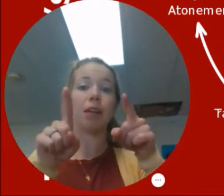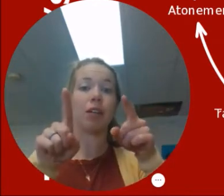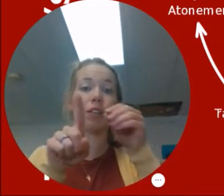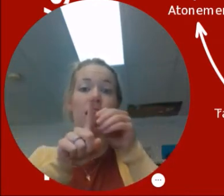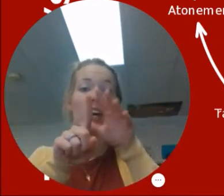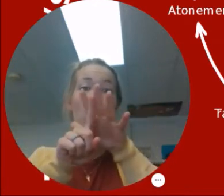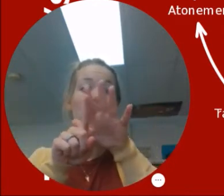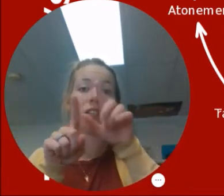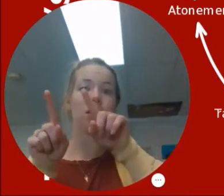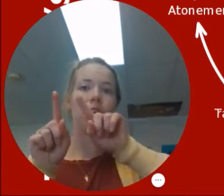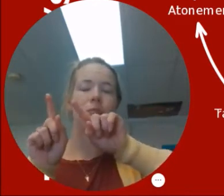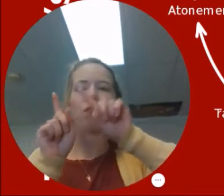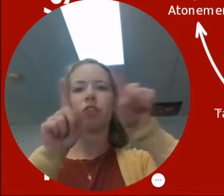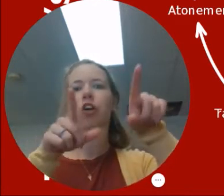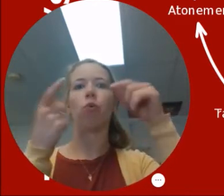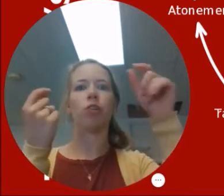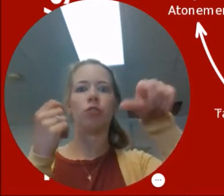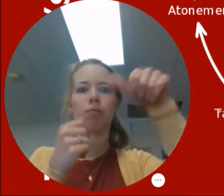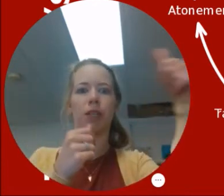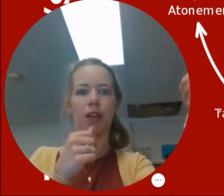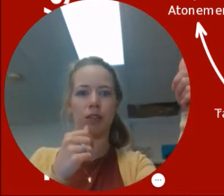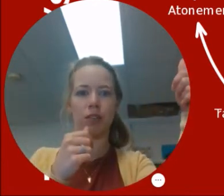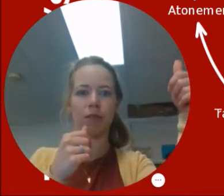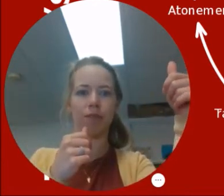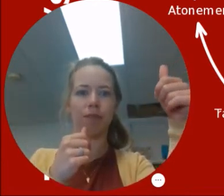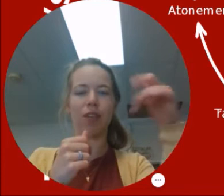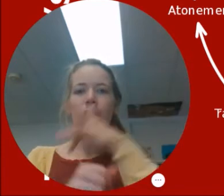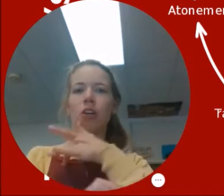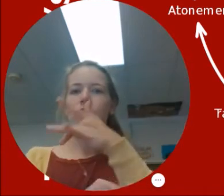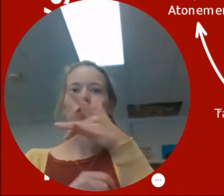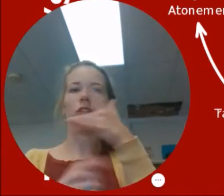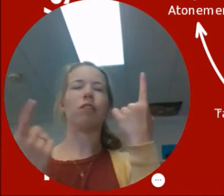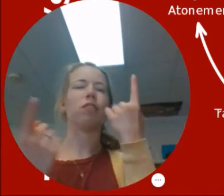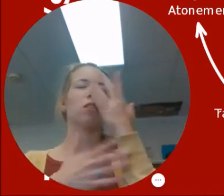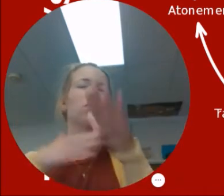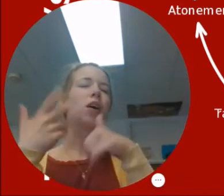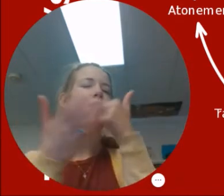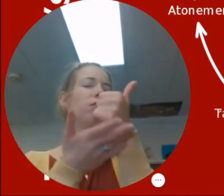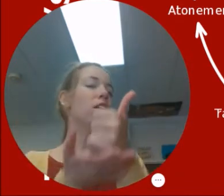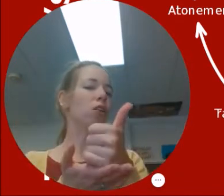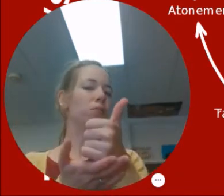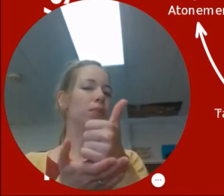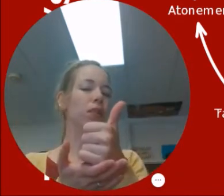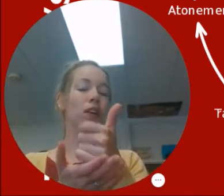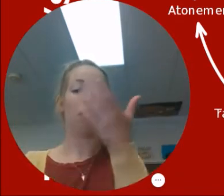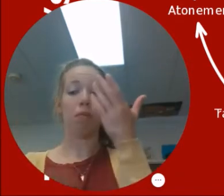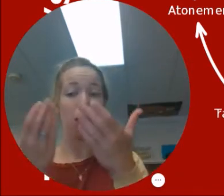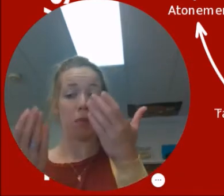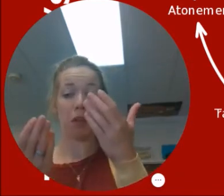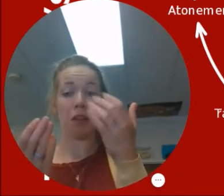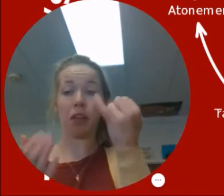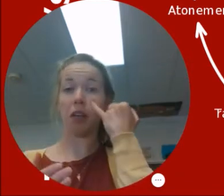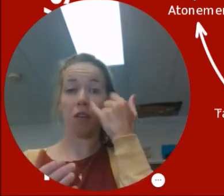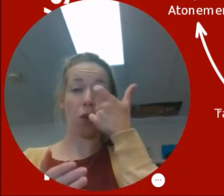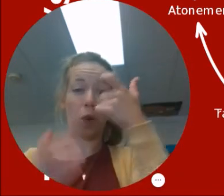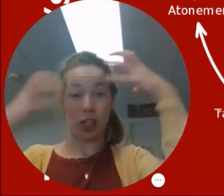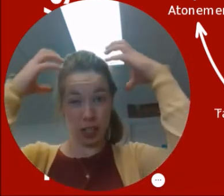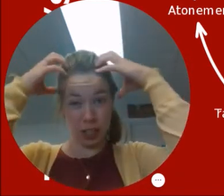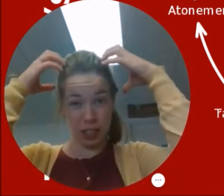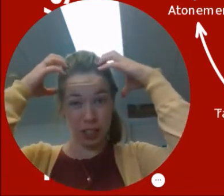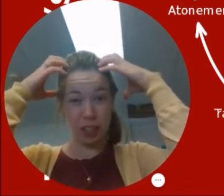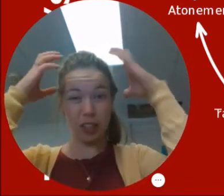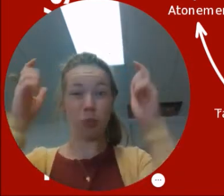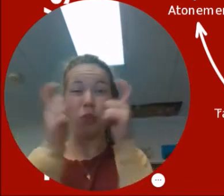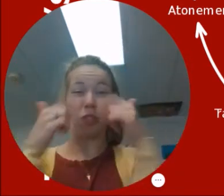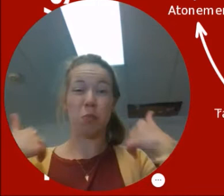something happens that causes them to have to go and do something else. Usually they have some kind of help. Maybe like if you're